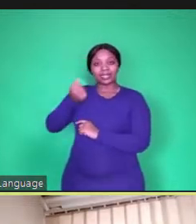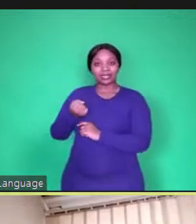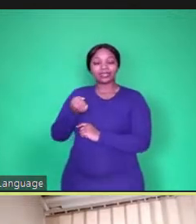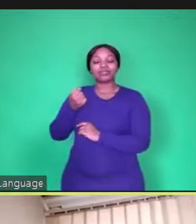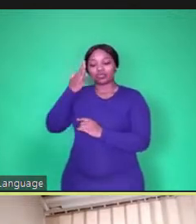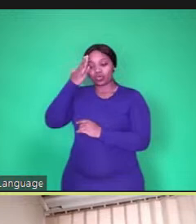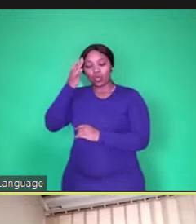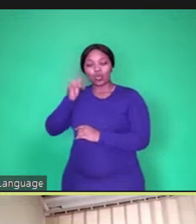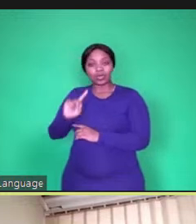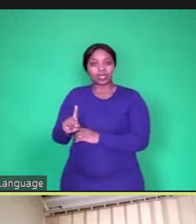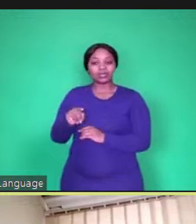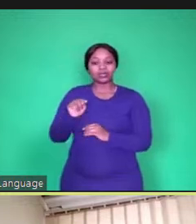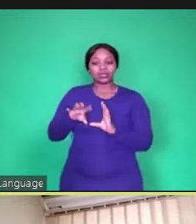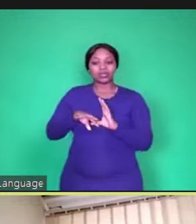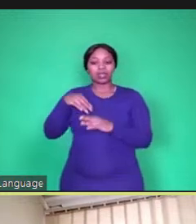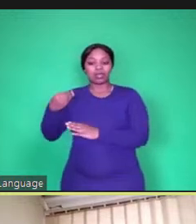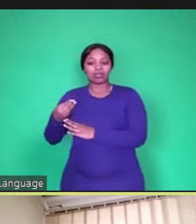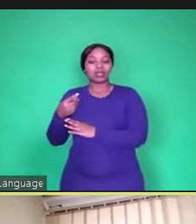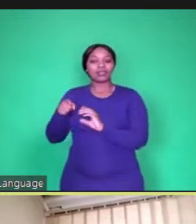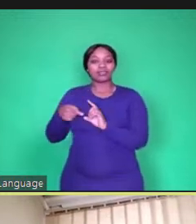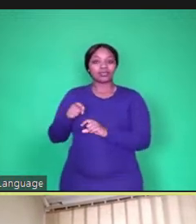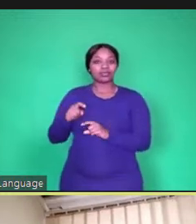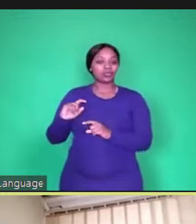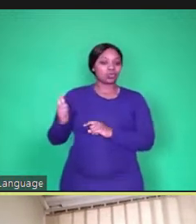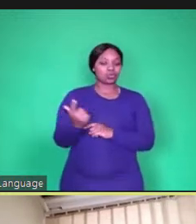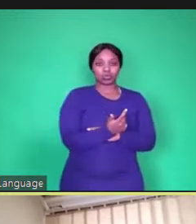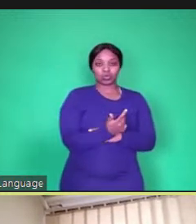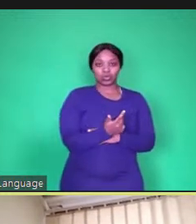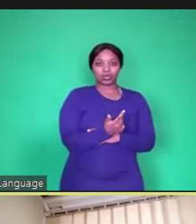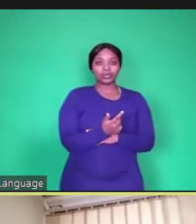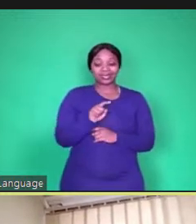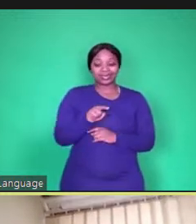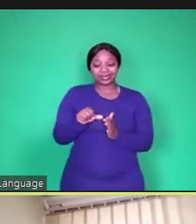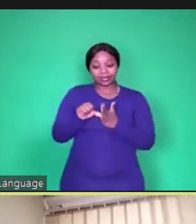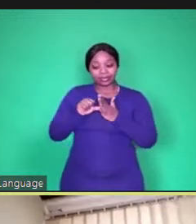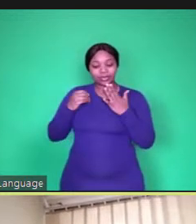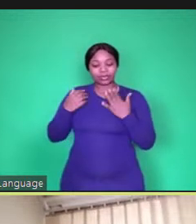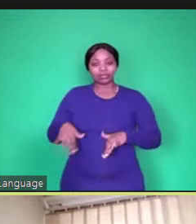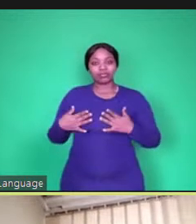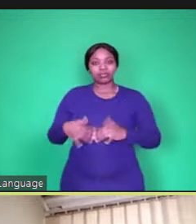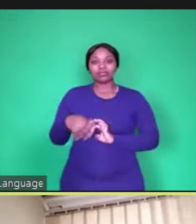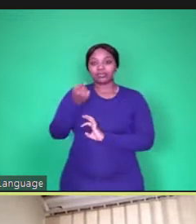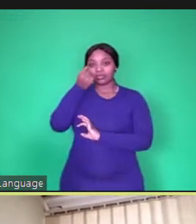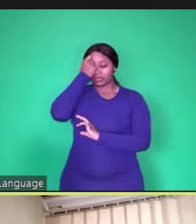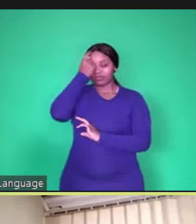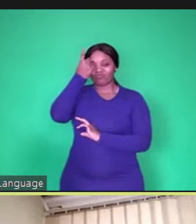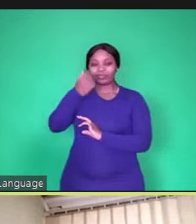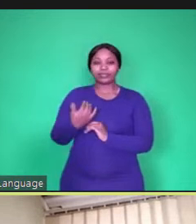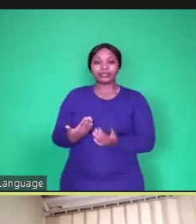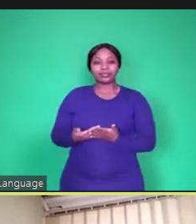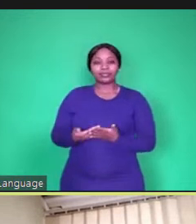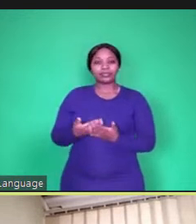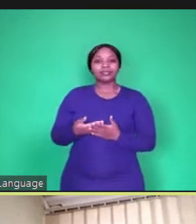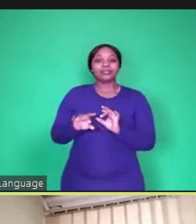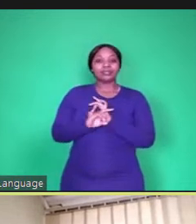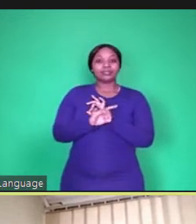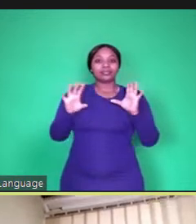of process. And that is very much important to understand the deprivation